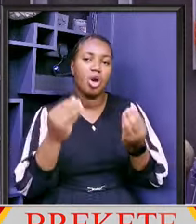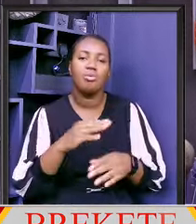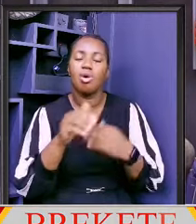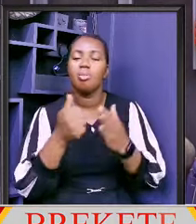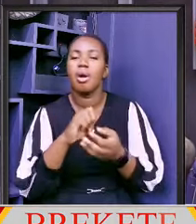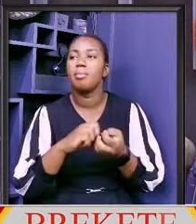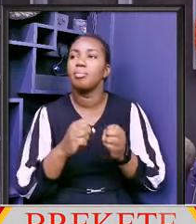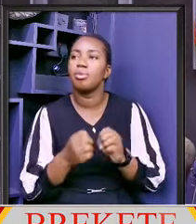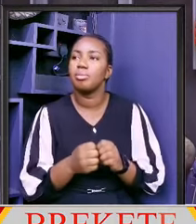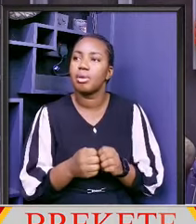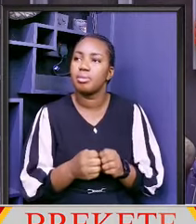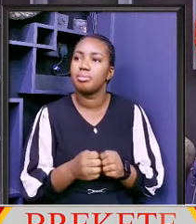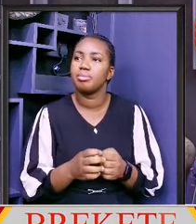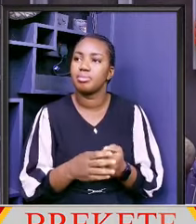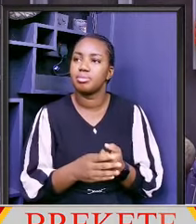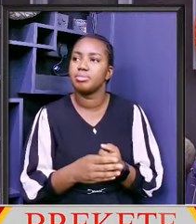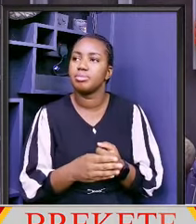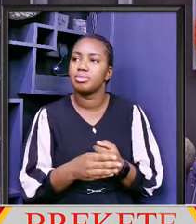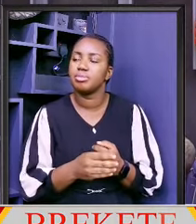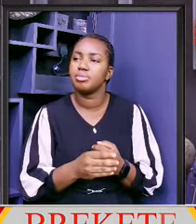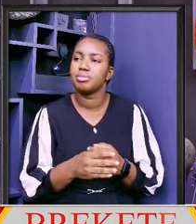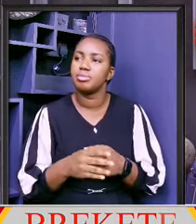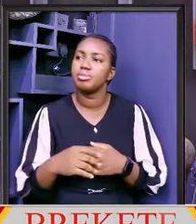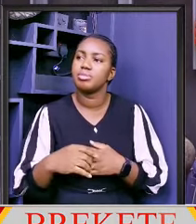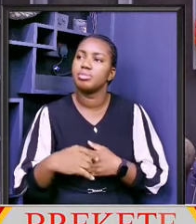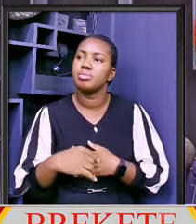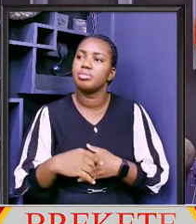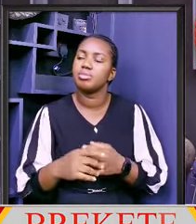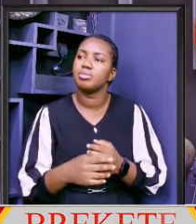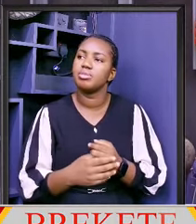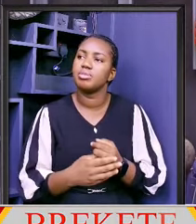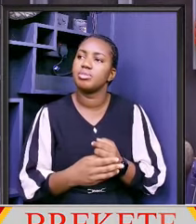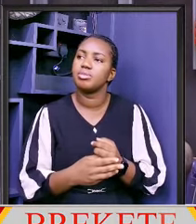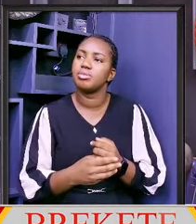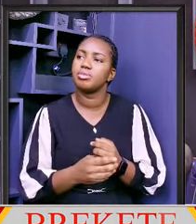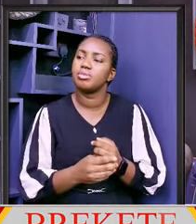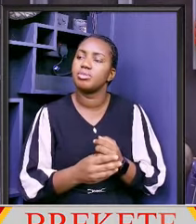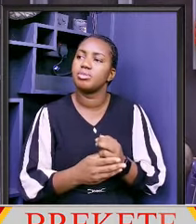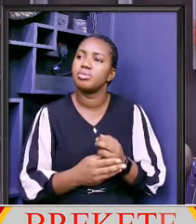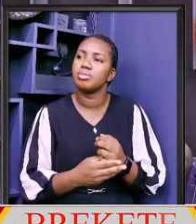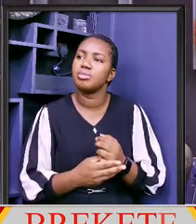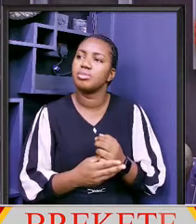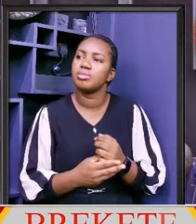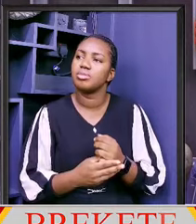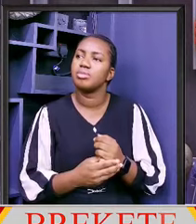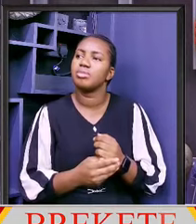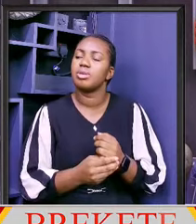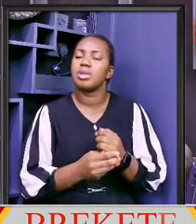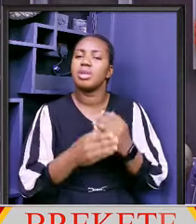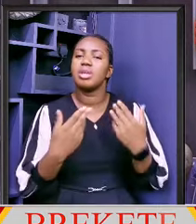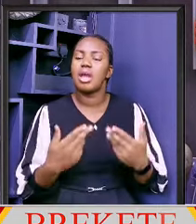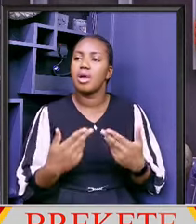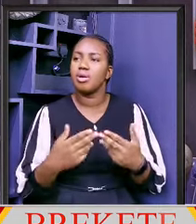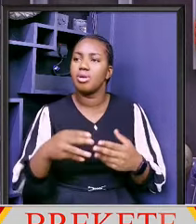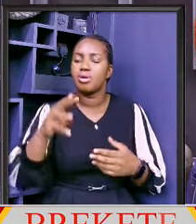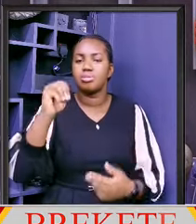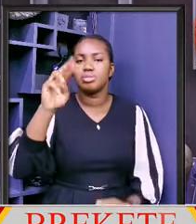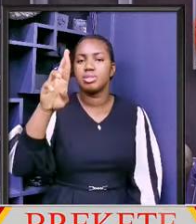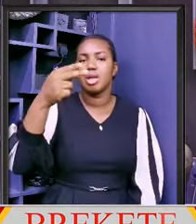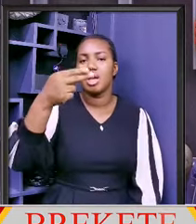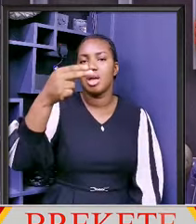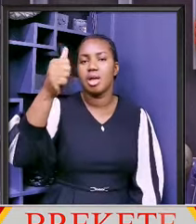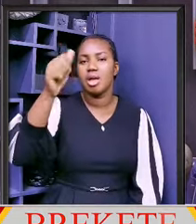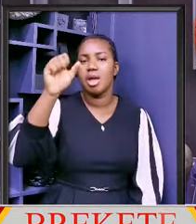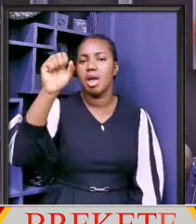is fighting for me. This president who I want 22 now, we have meeting. This man is fighting for me because of how Hassan. And